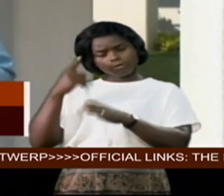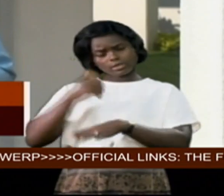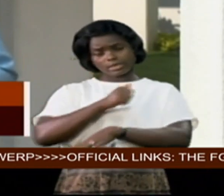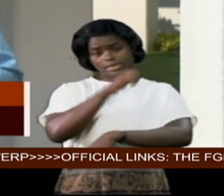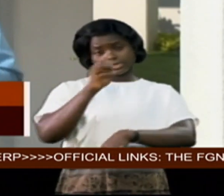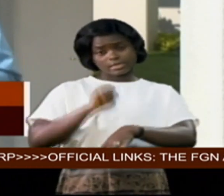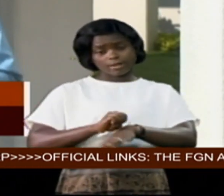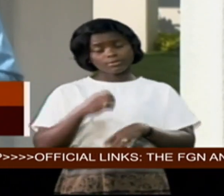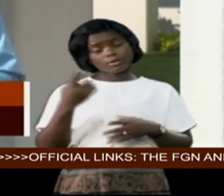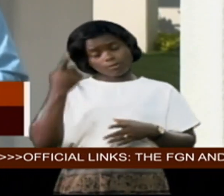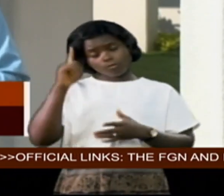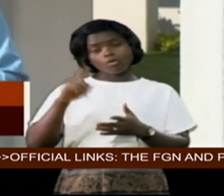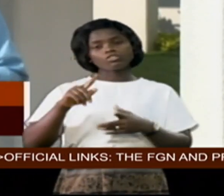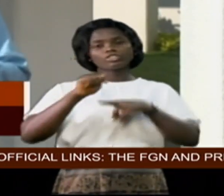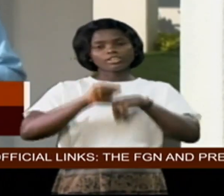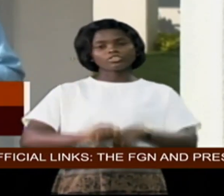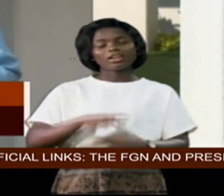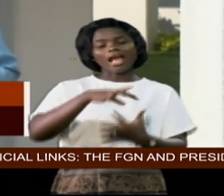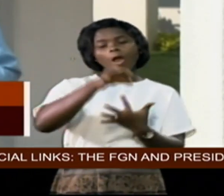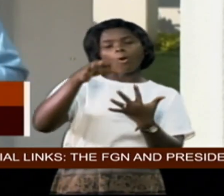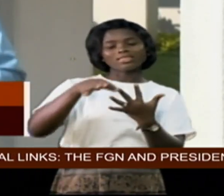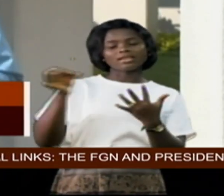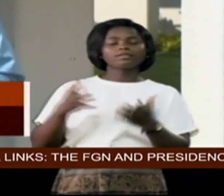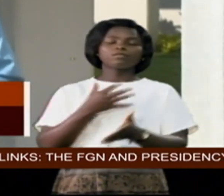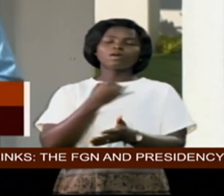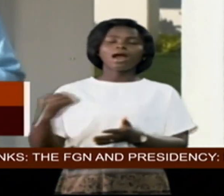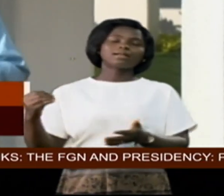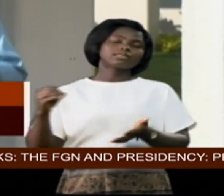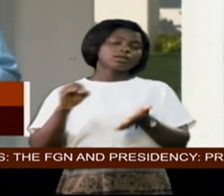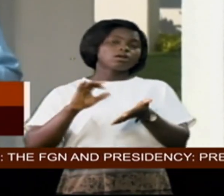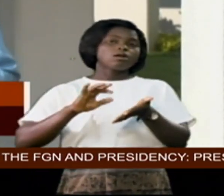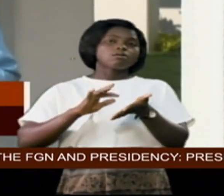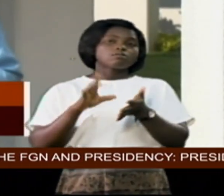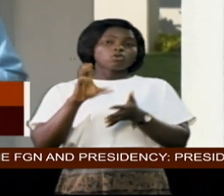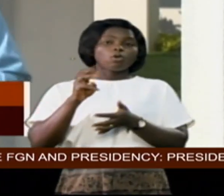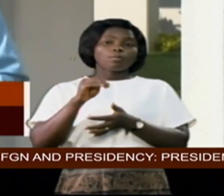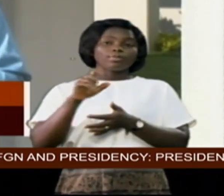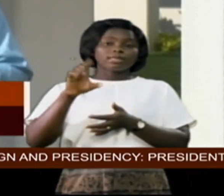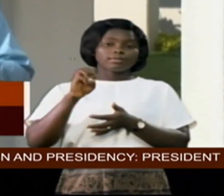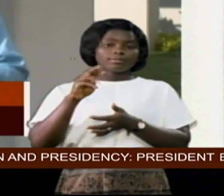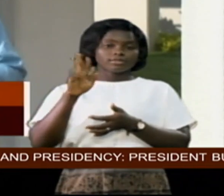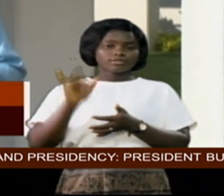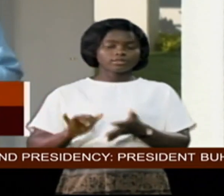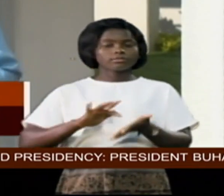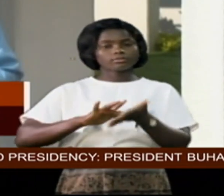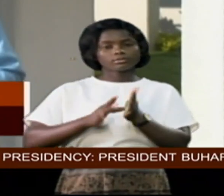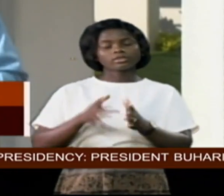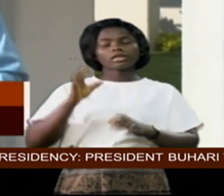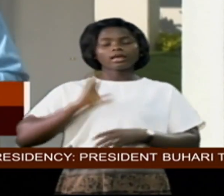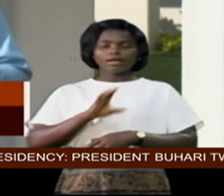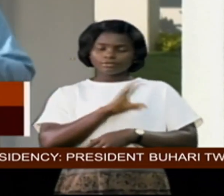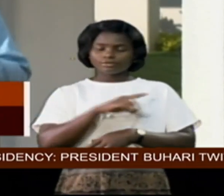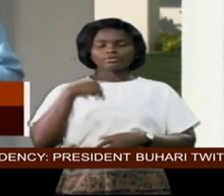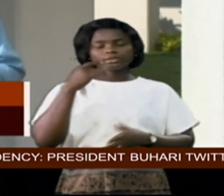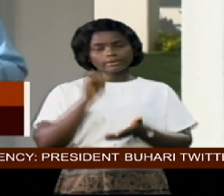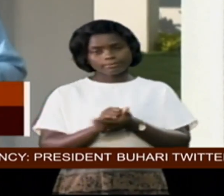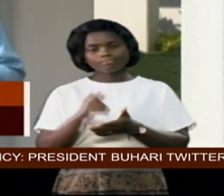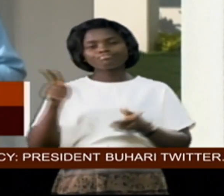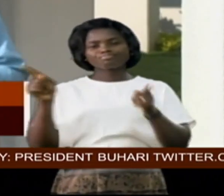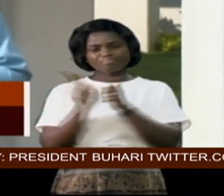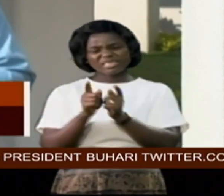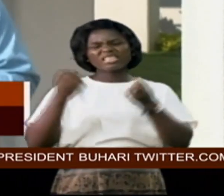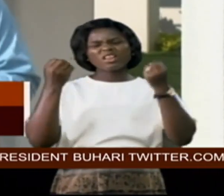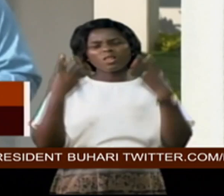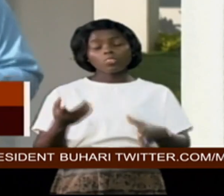Traditional, Alternative and Complementary Medicine Practitioners Council, the Health Minister explained, meets a lot of demands and serves